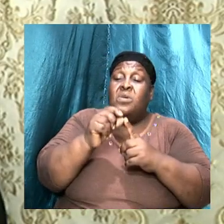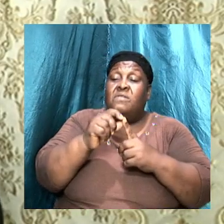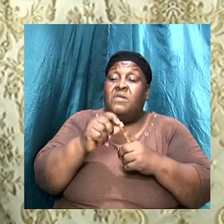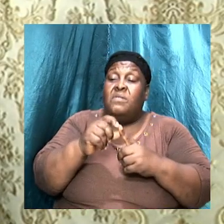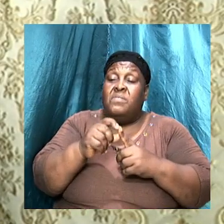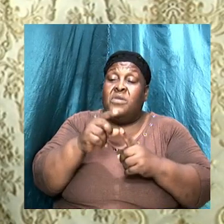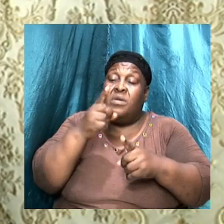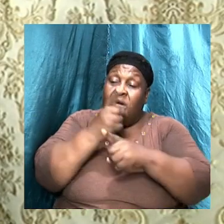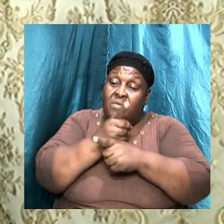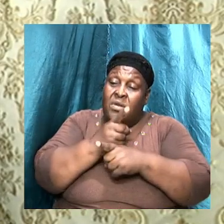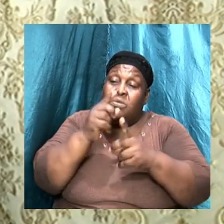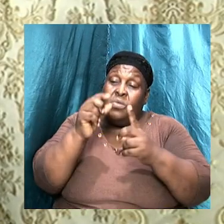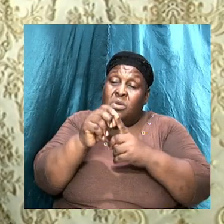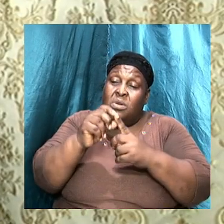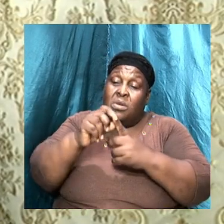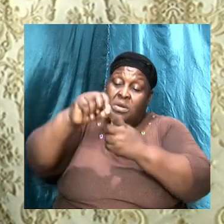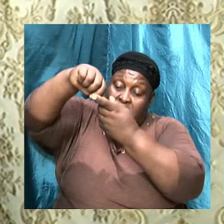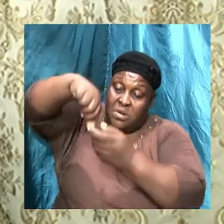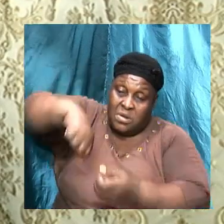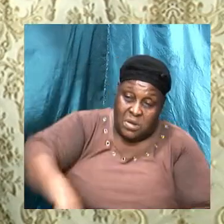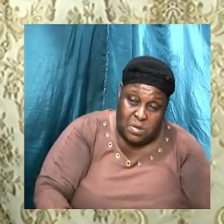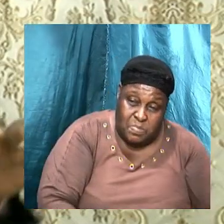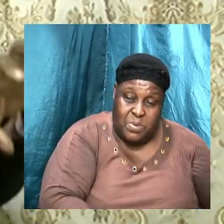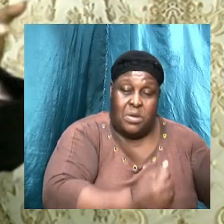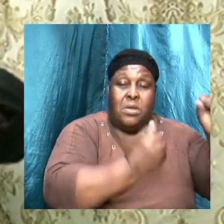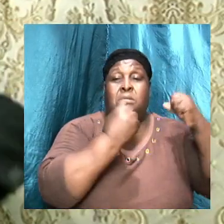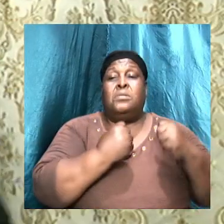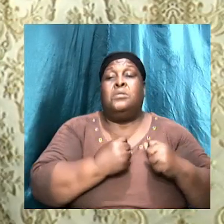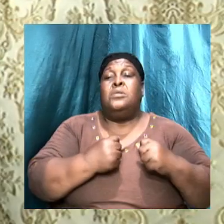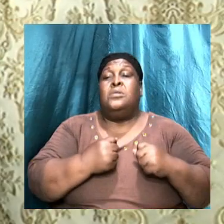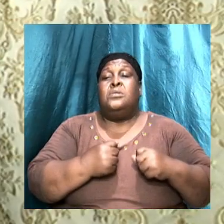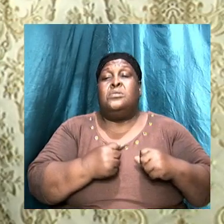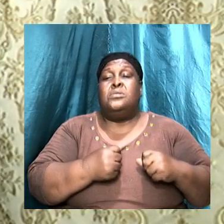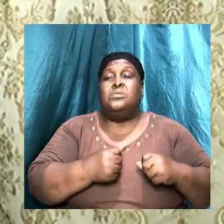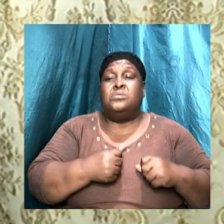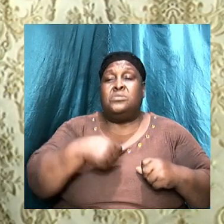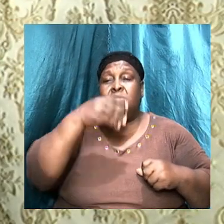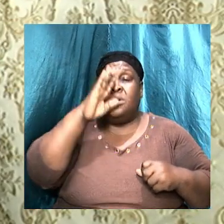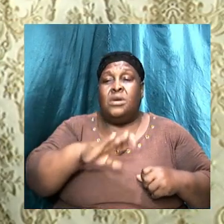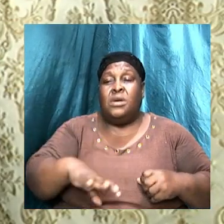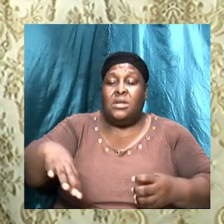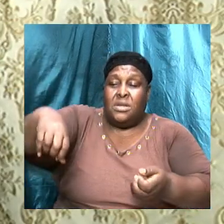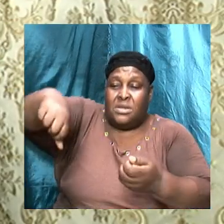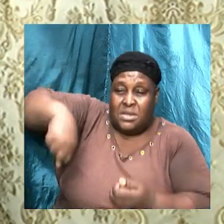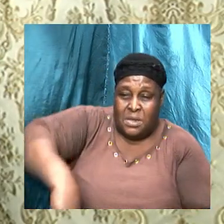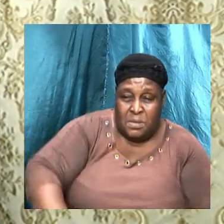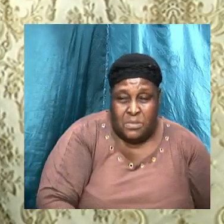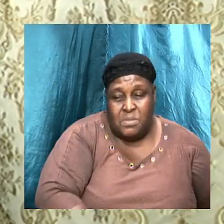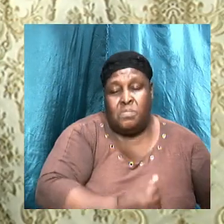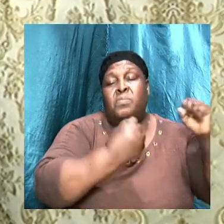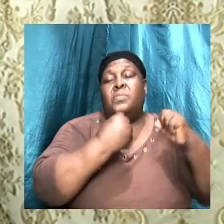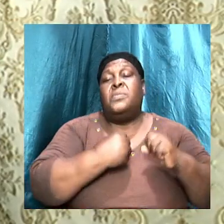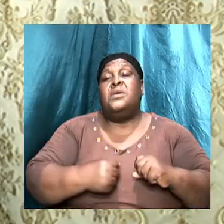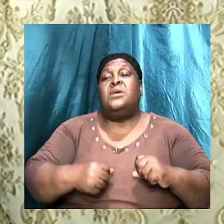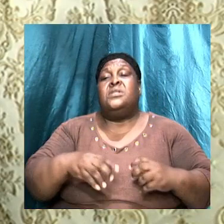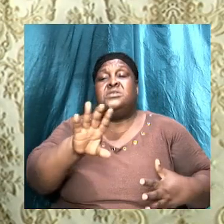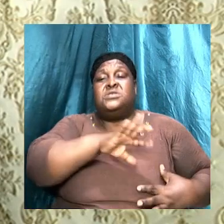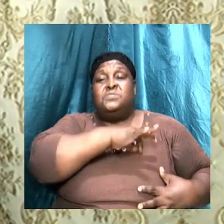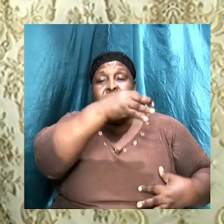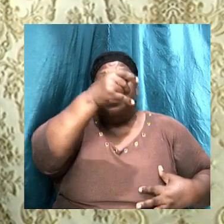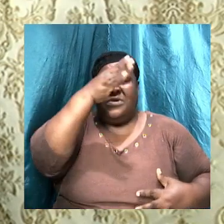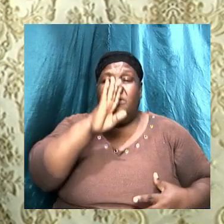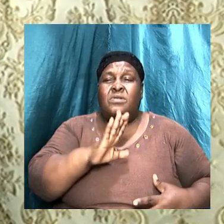it is dipping, plunging, or immersing. So God deep us in his Spirit. The Bible then says that we are